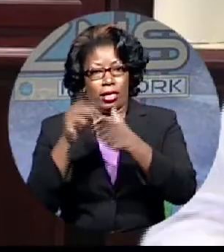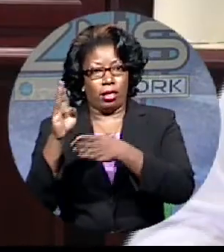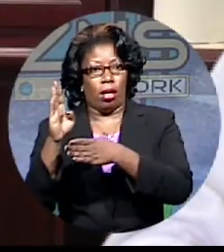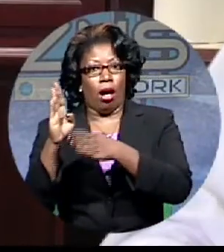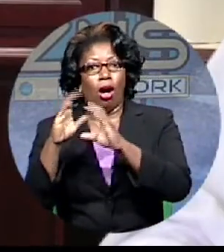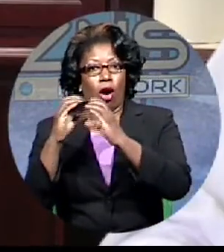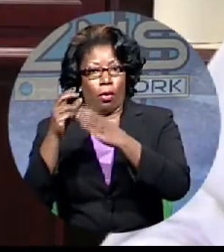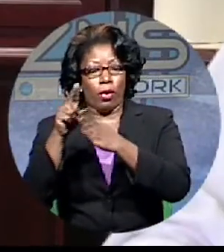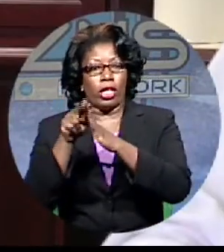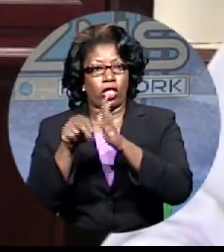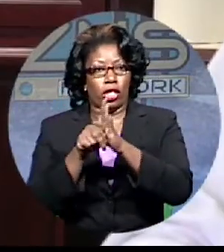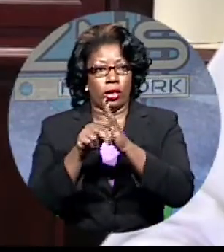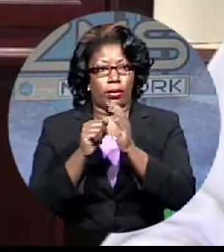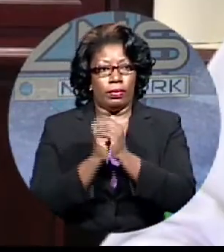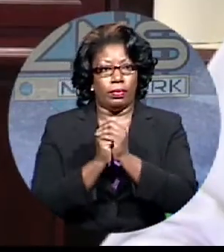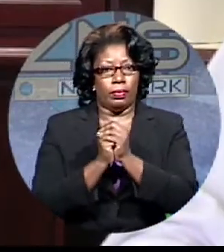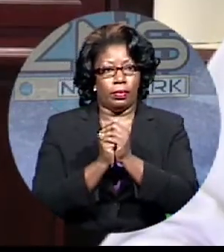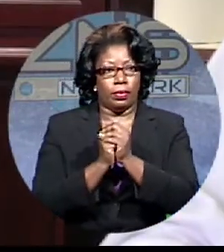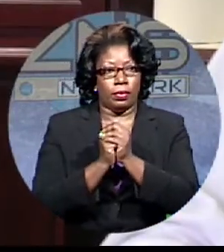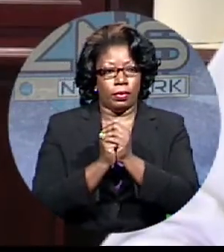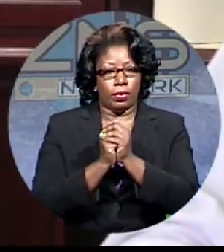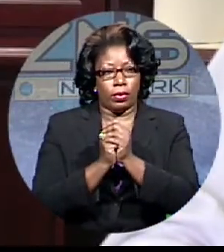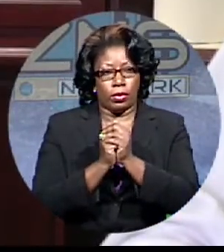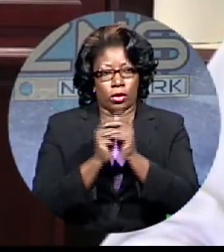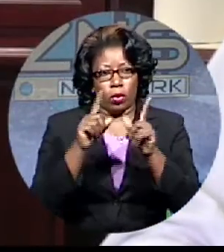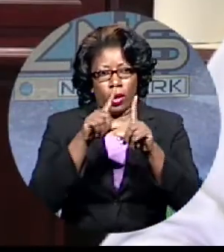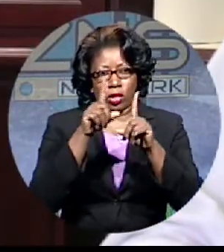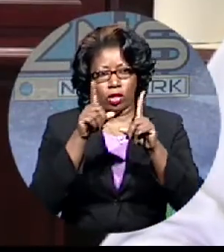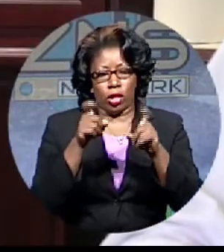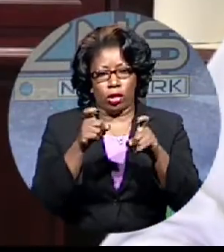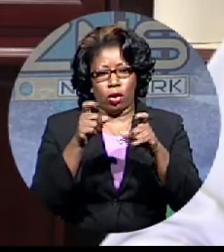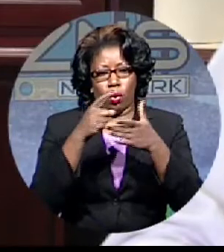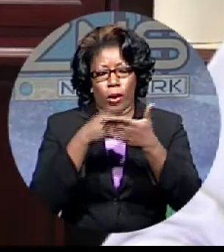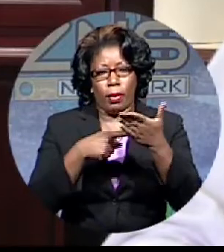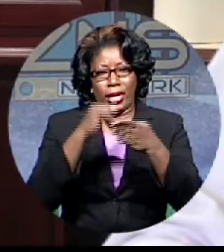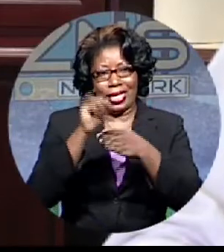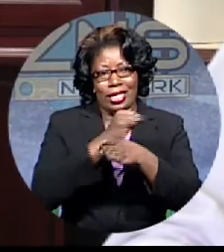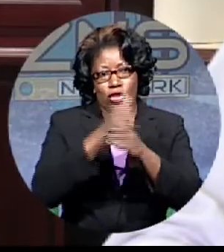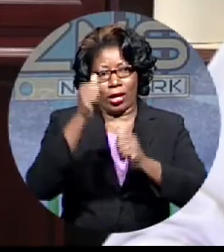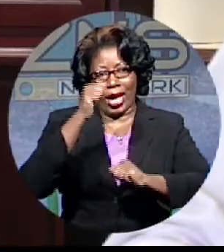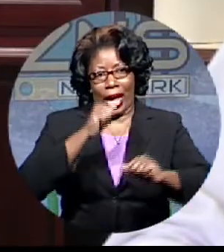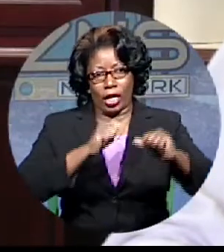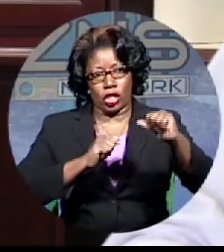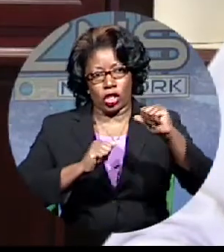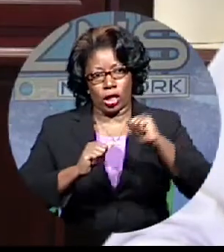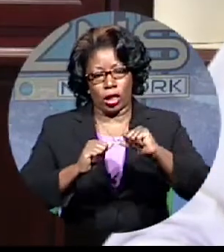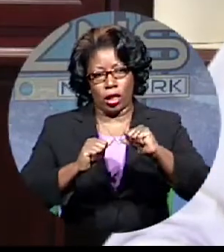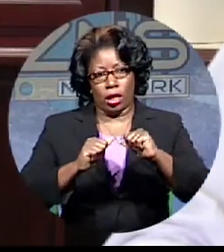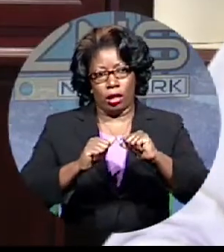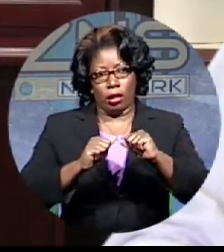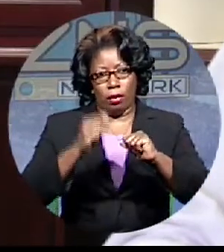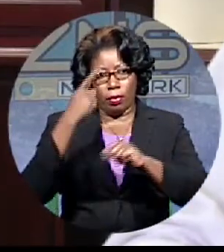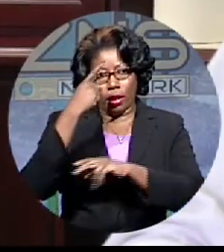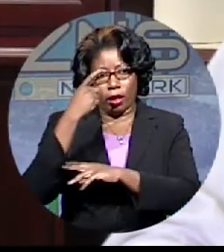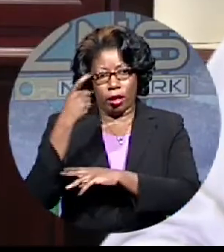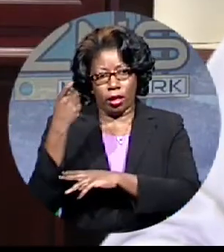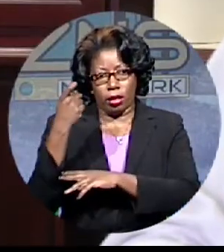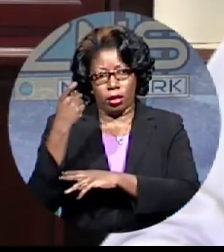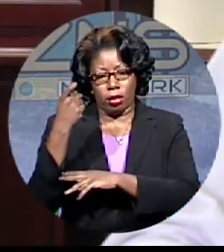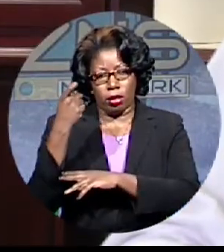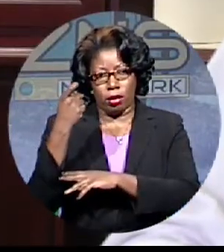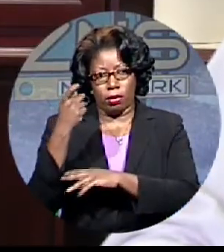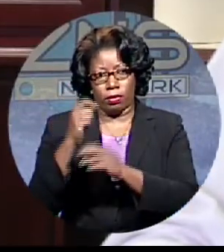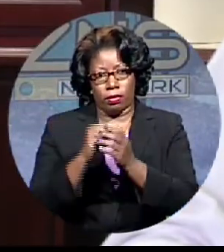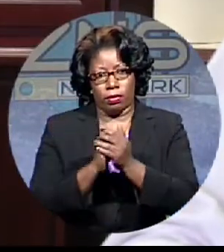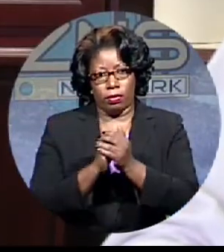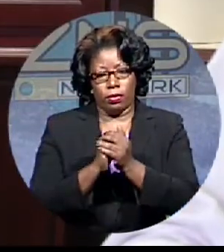for any type of industrial action? For what? From this? No. For what? For this decision that's been made. For doing what is right